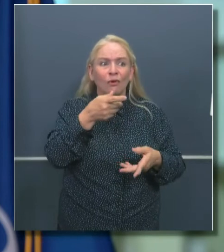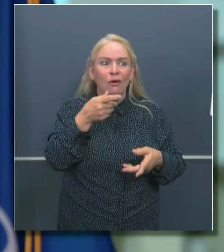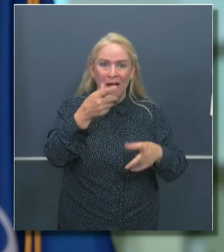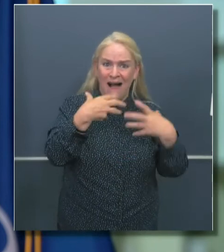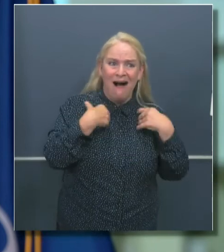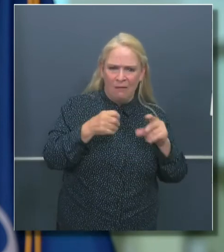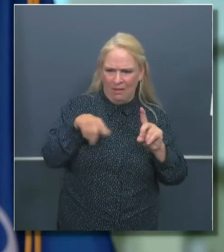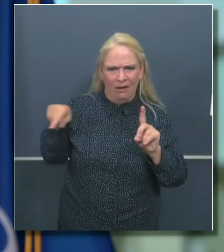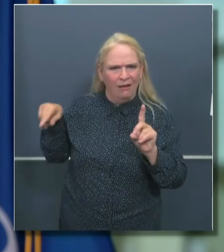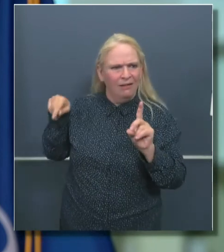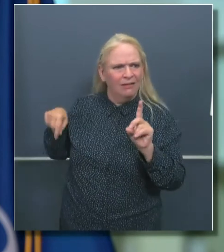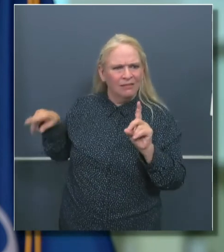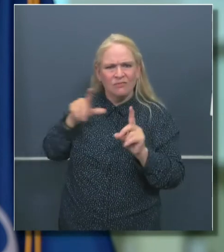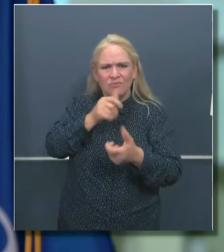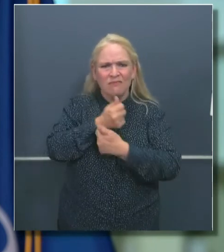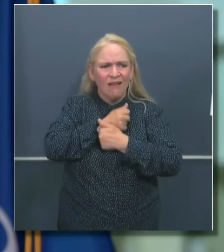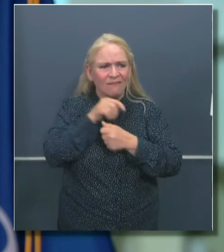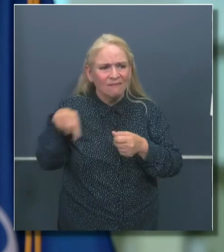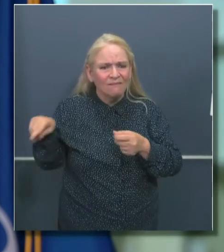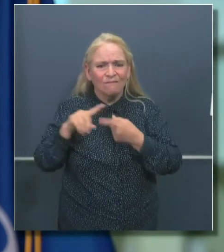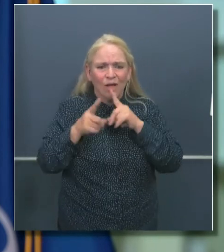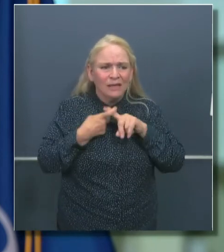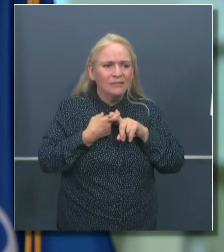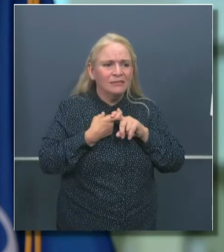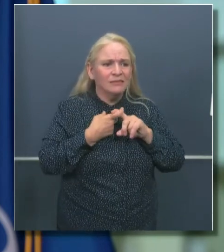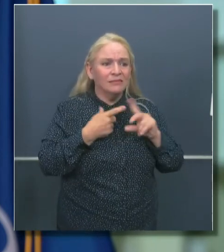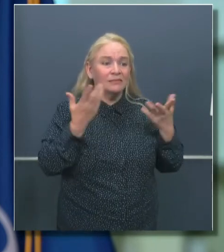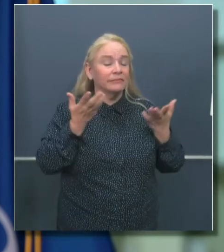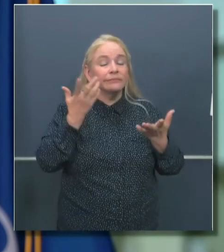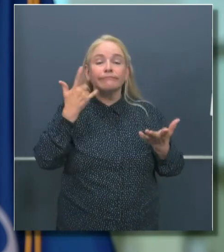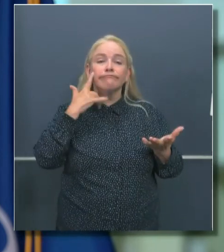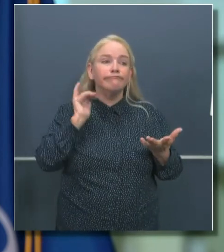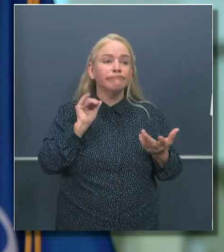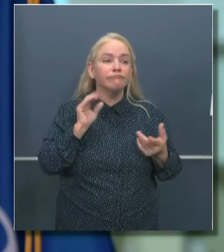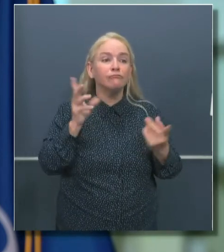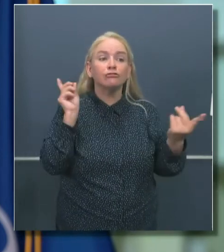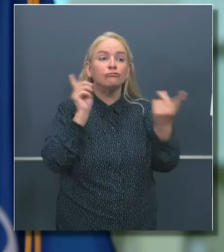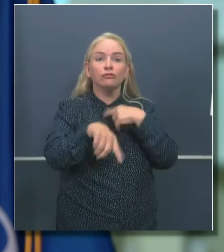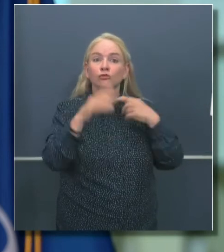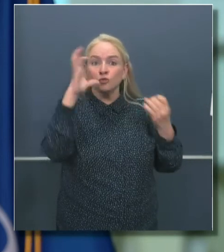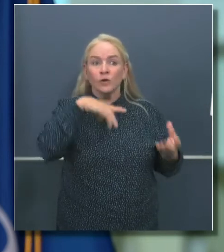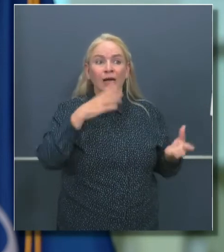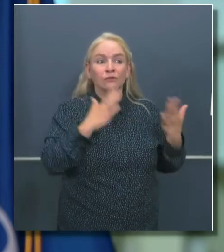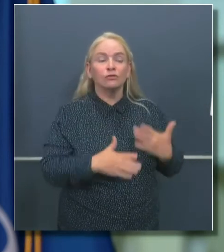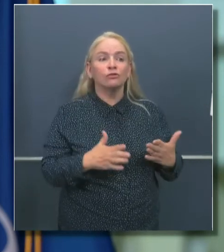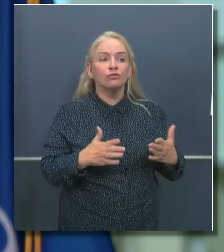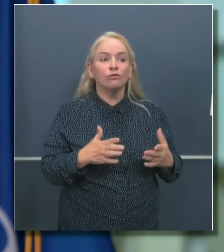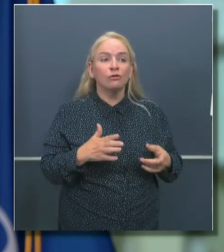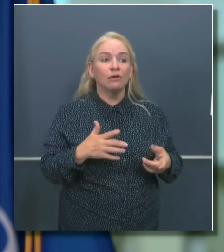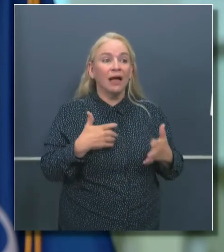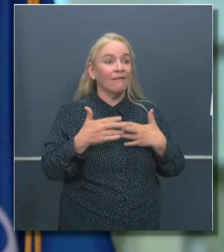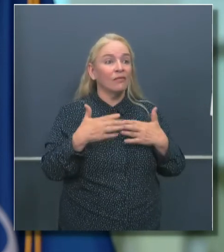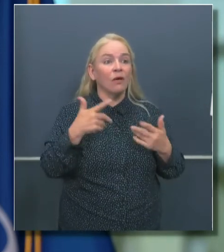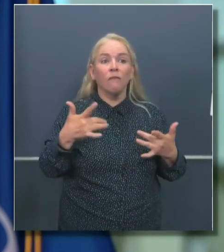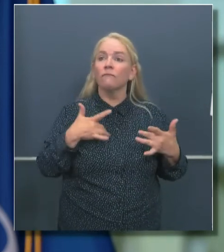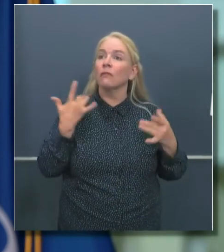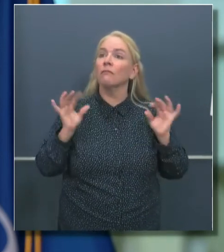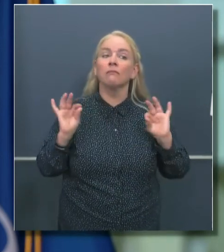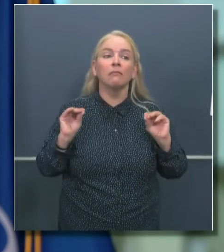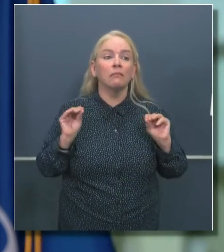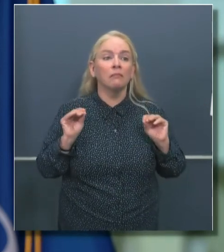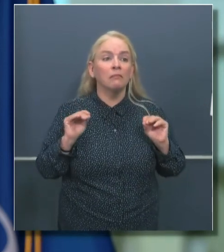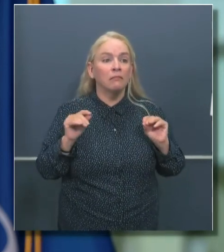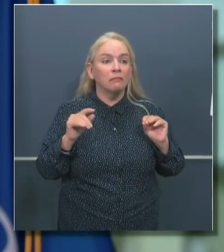deeply love. It also could be a stranger that you walked by in passing where you were asymptomatic or pre-symptomatic and you